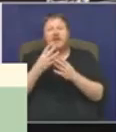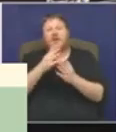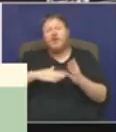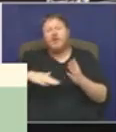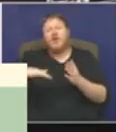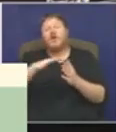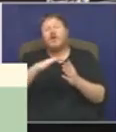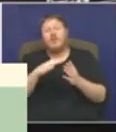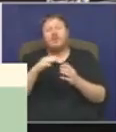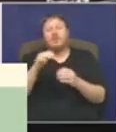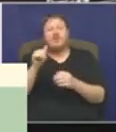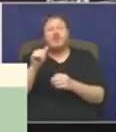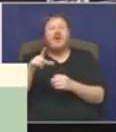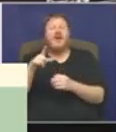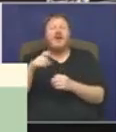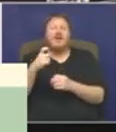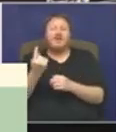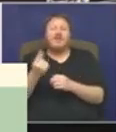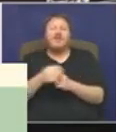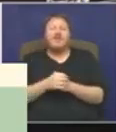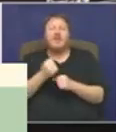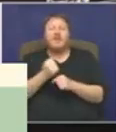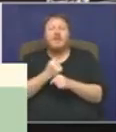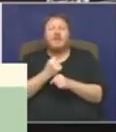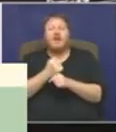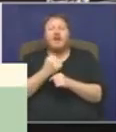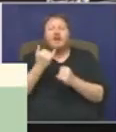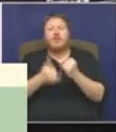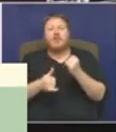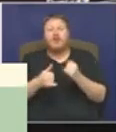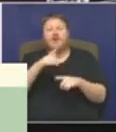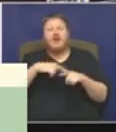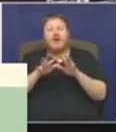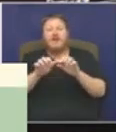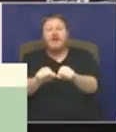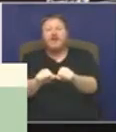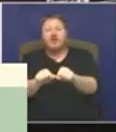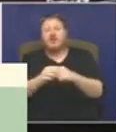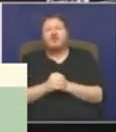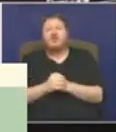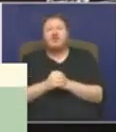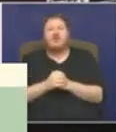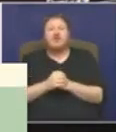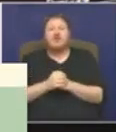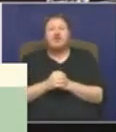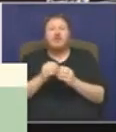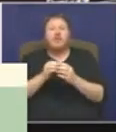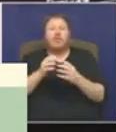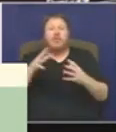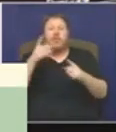itself. This is made worse by the land invasions and the growth of informal